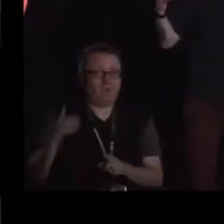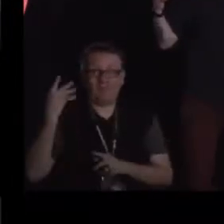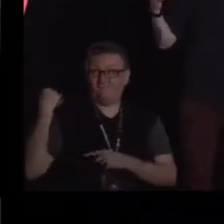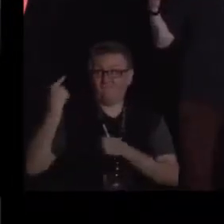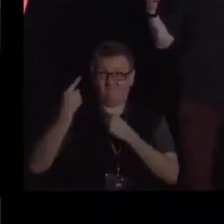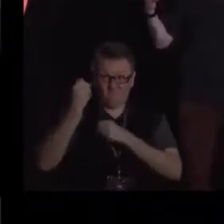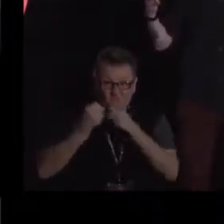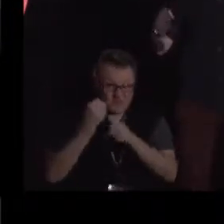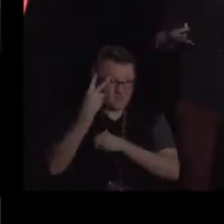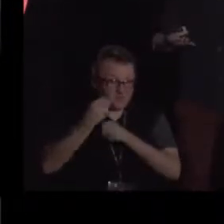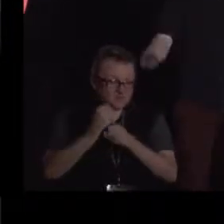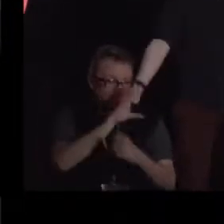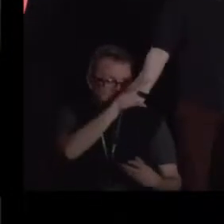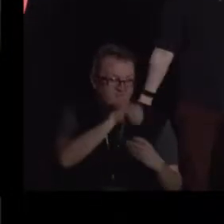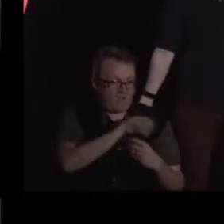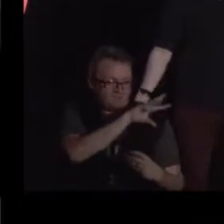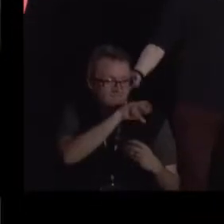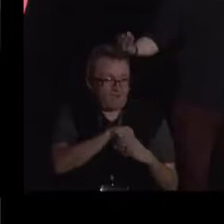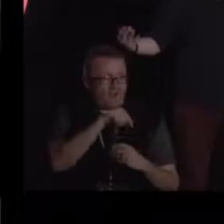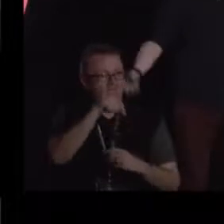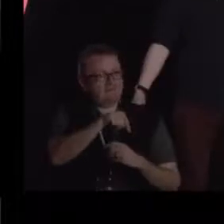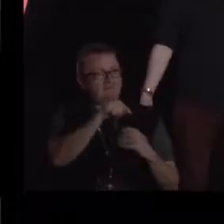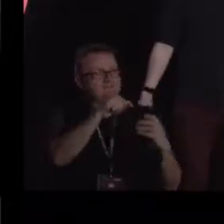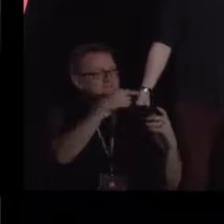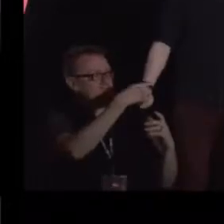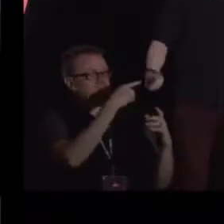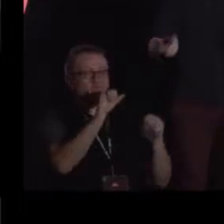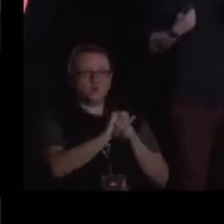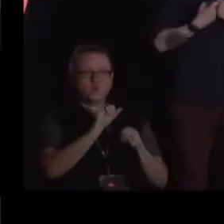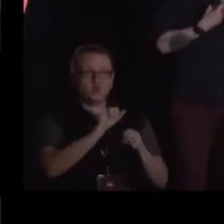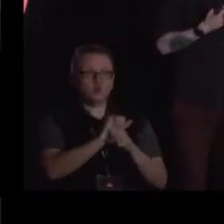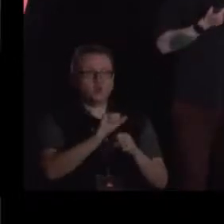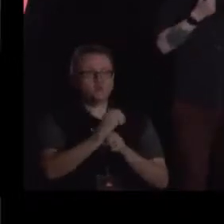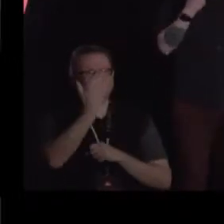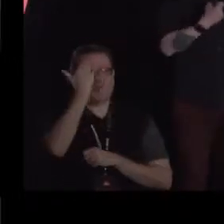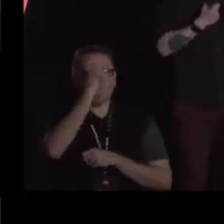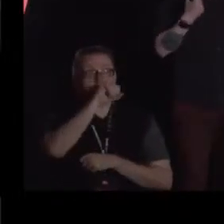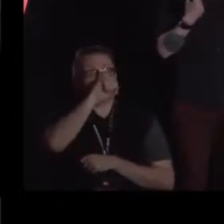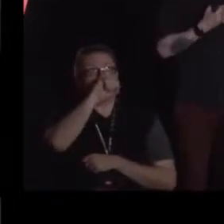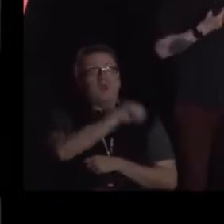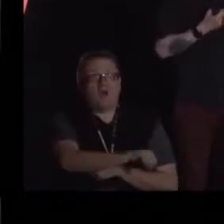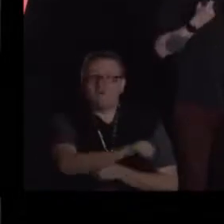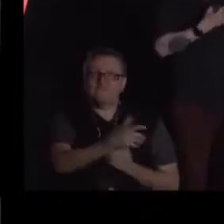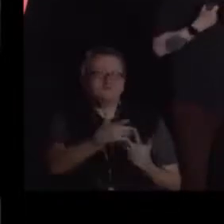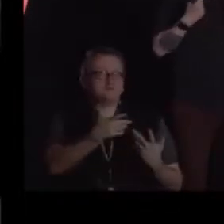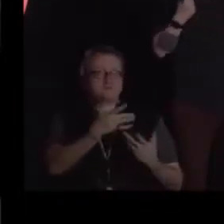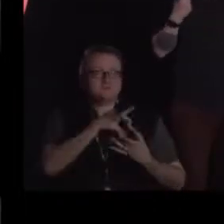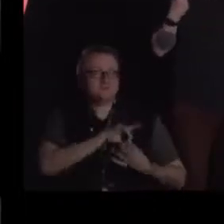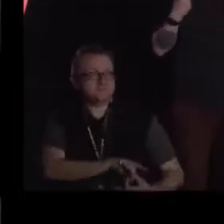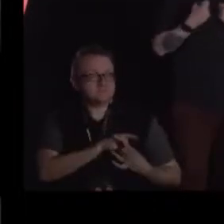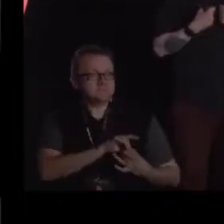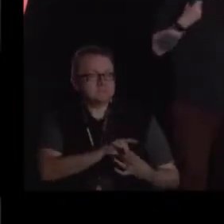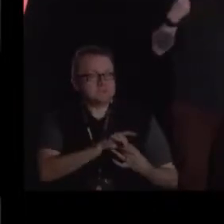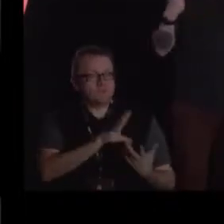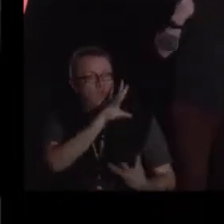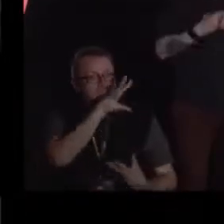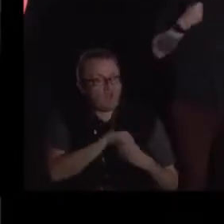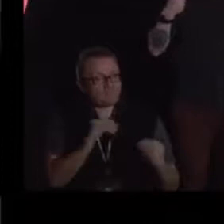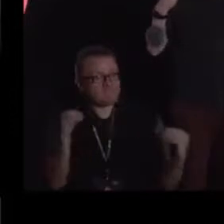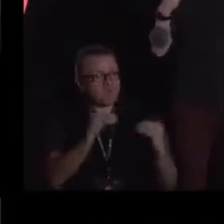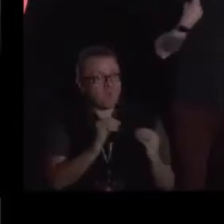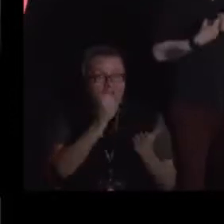the years, I've just really tried to be as involved as I can in this place. Like, just, you know, when you just love something and you just really dearly just want to